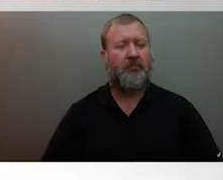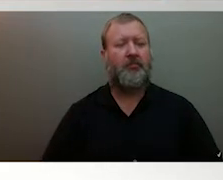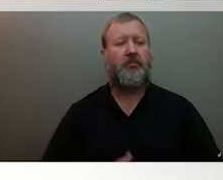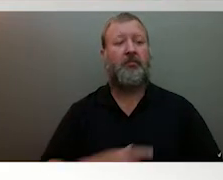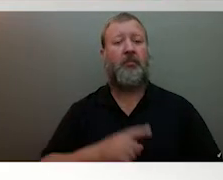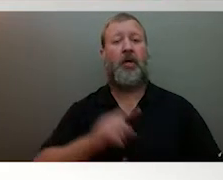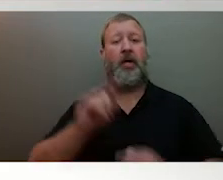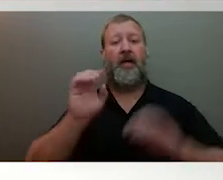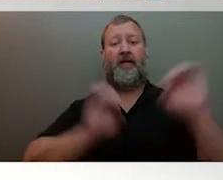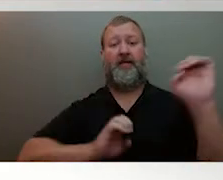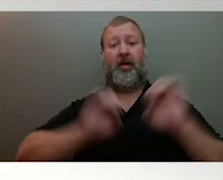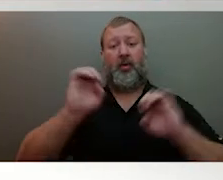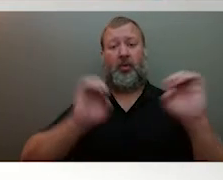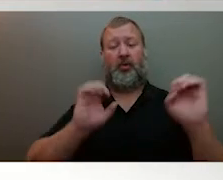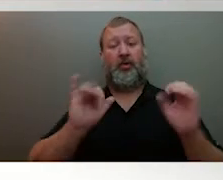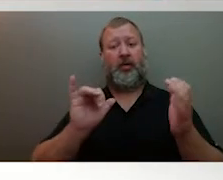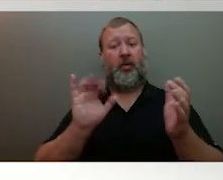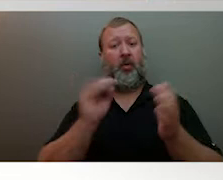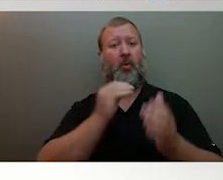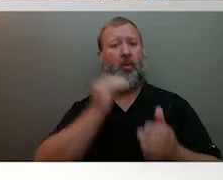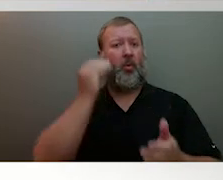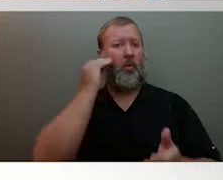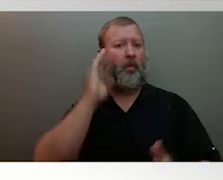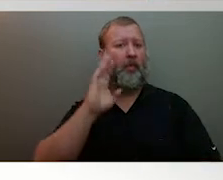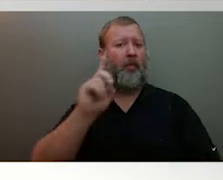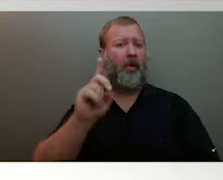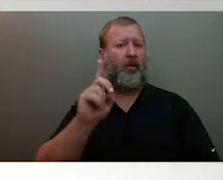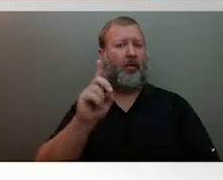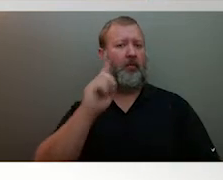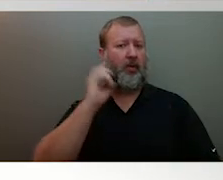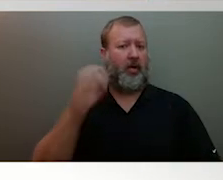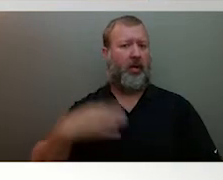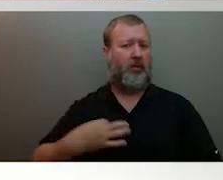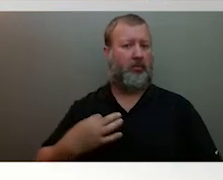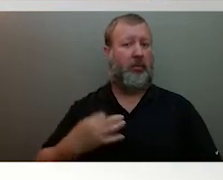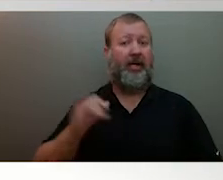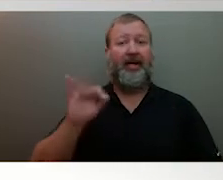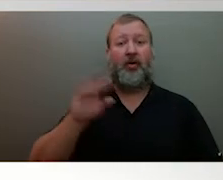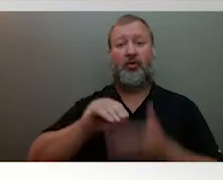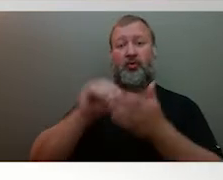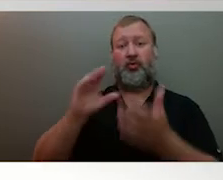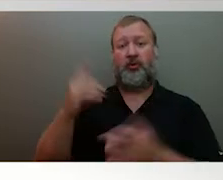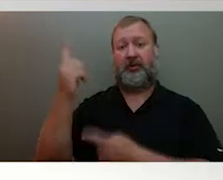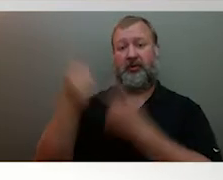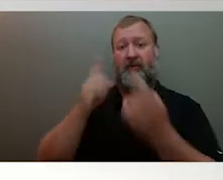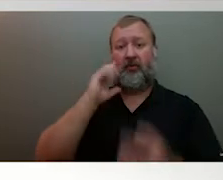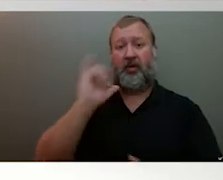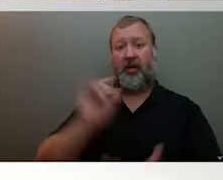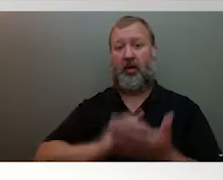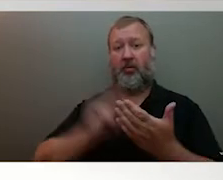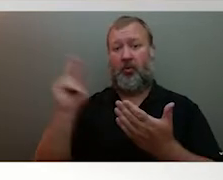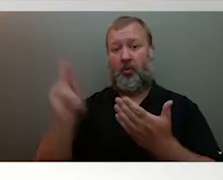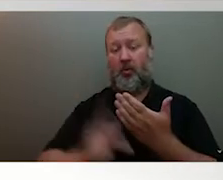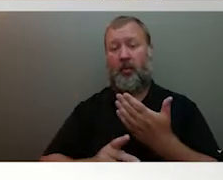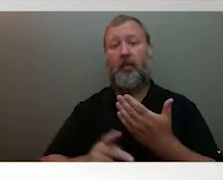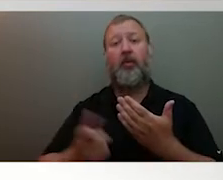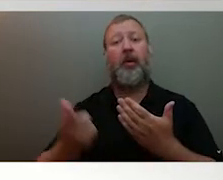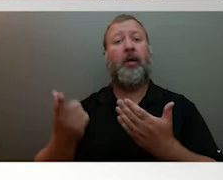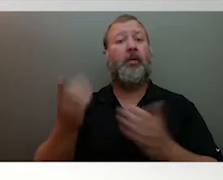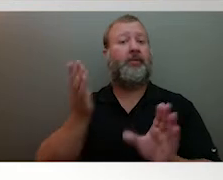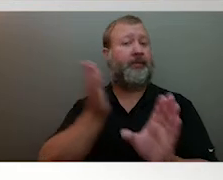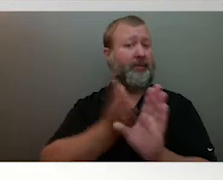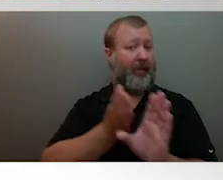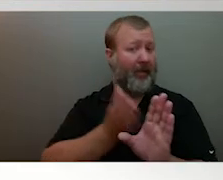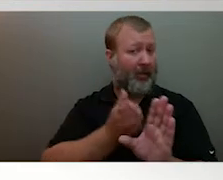Evaluations and medical statement for hospital homebound eligibility. If the student is being considered for hospital homebound services due to a